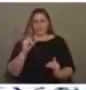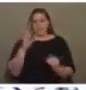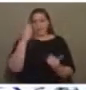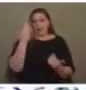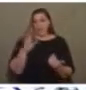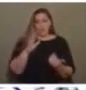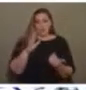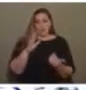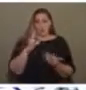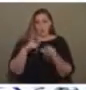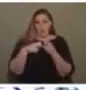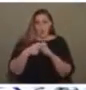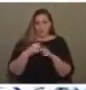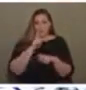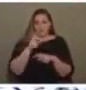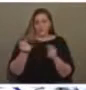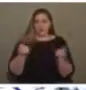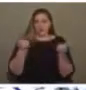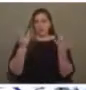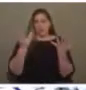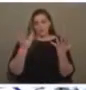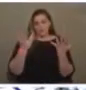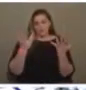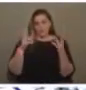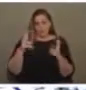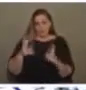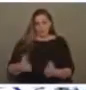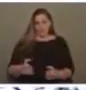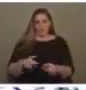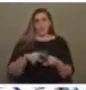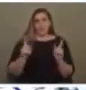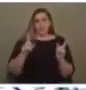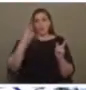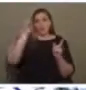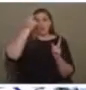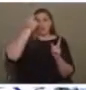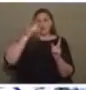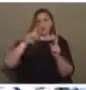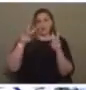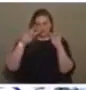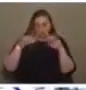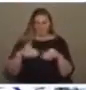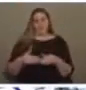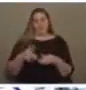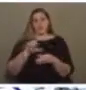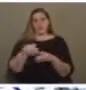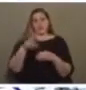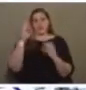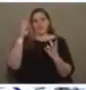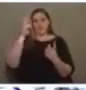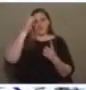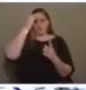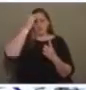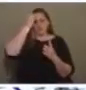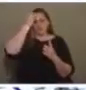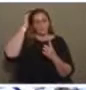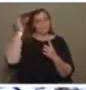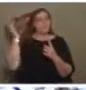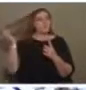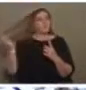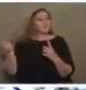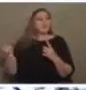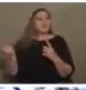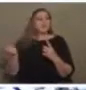what the problem is. It's probably multiple problems, but I think the government needs to take that extremely seriously.